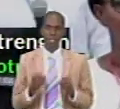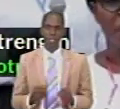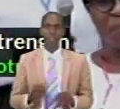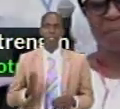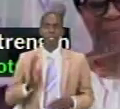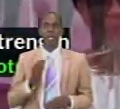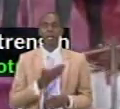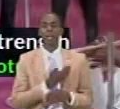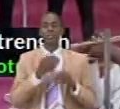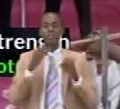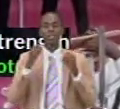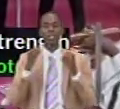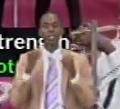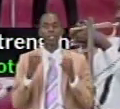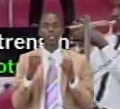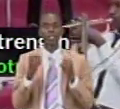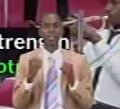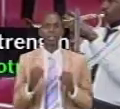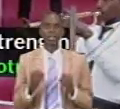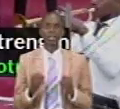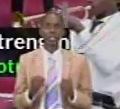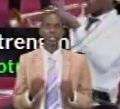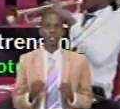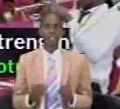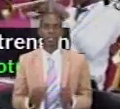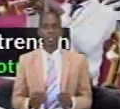and our stress